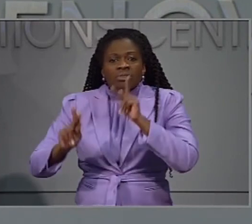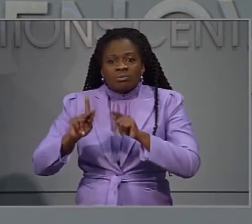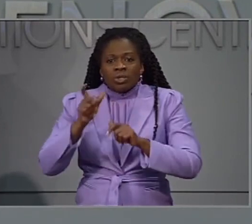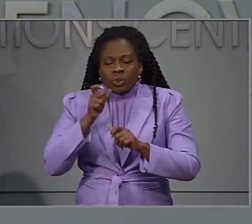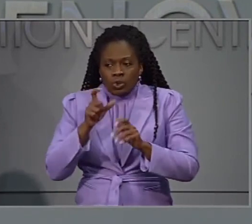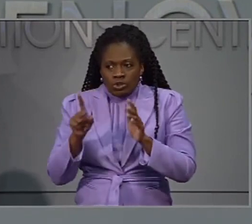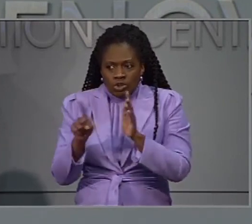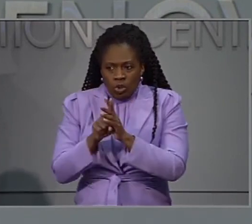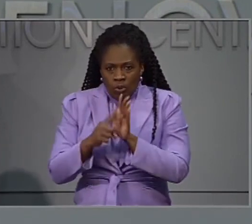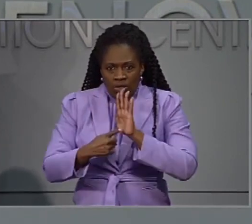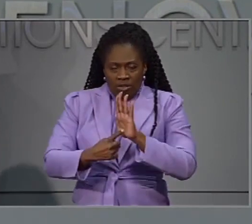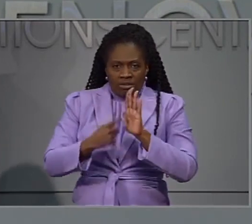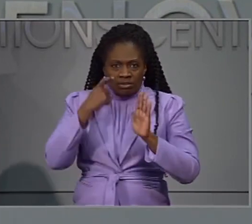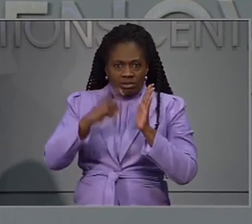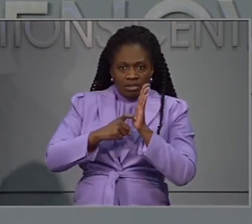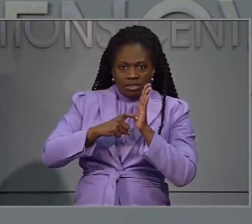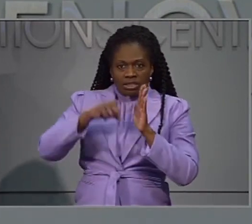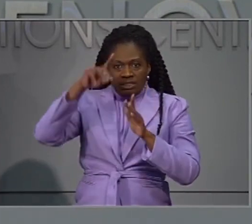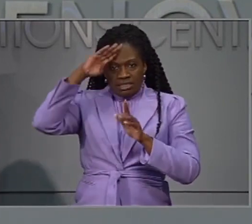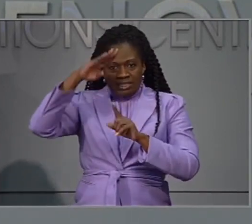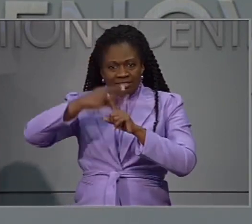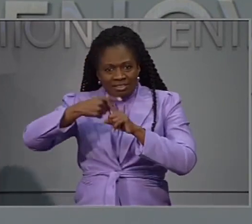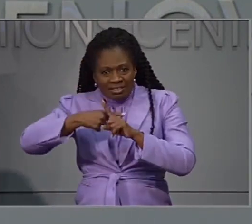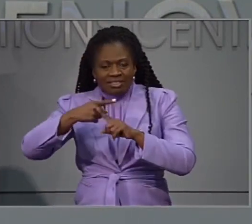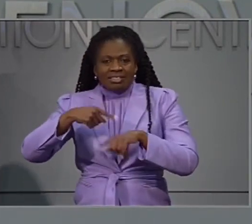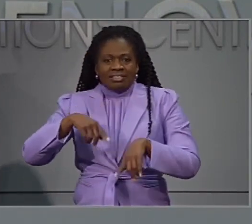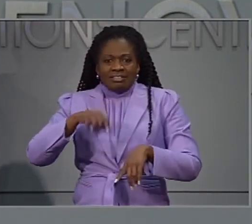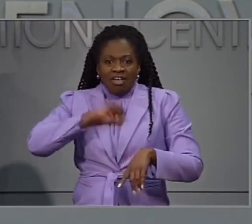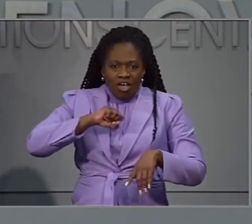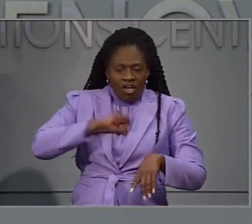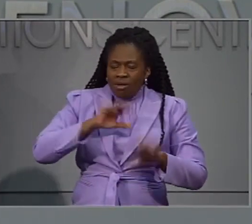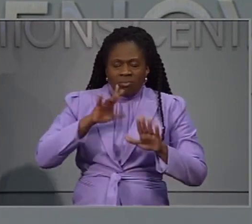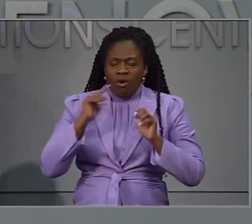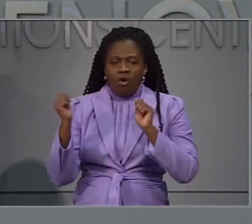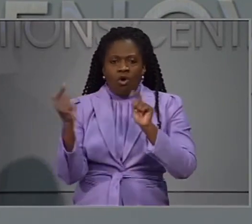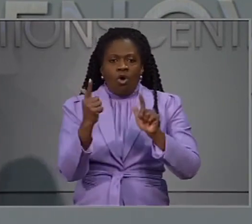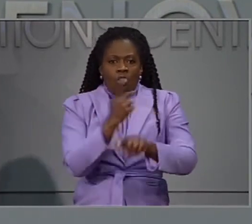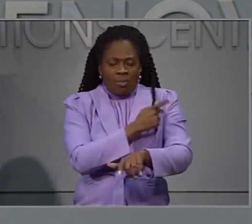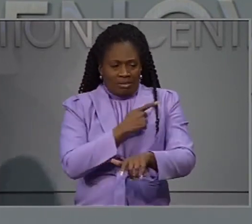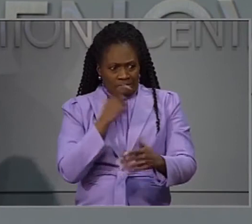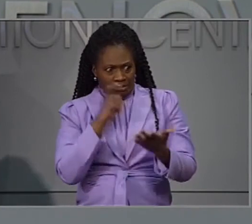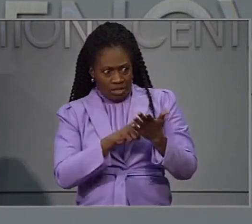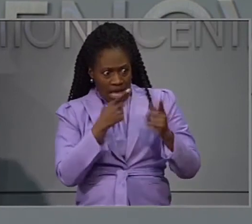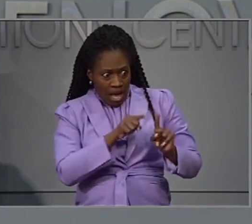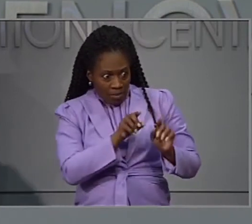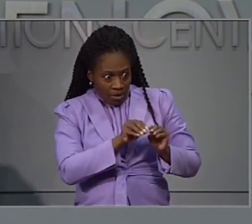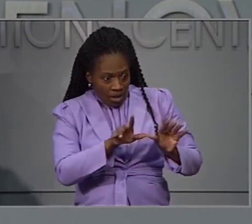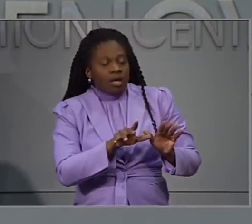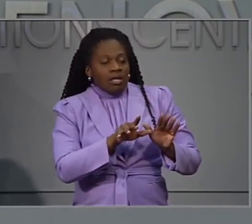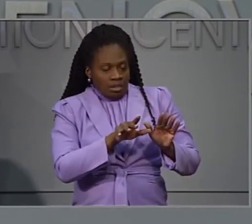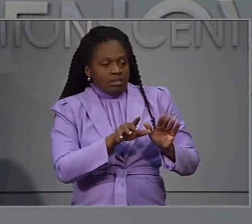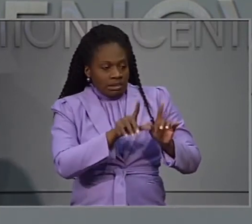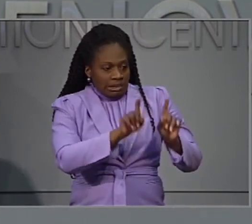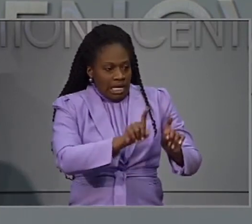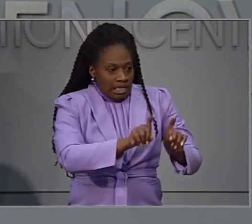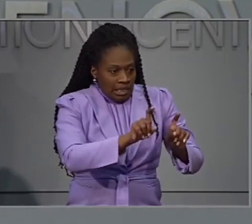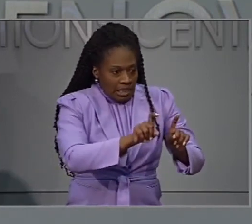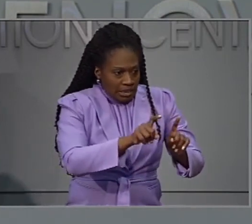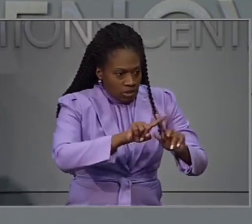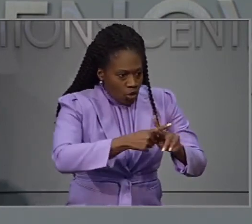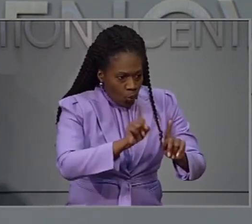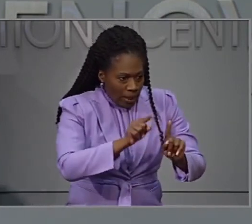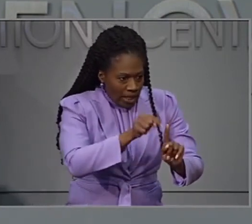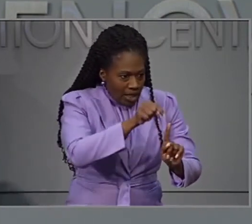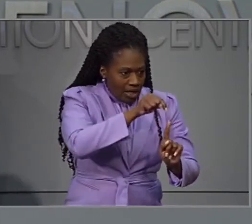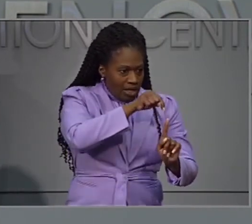are showing symptoms, but for all of the patients when we see an outbreak, to really get a good understanding of where the virus is